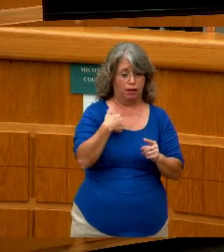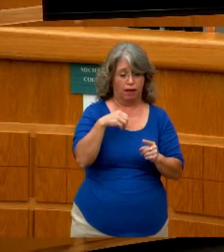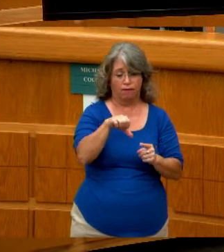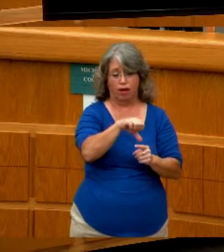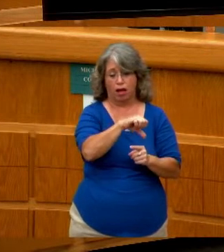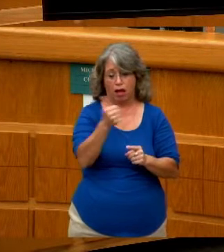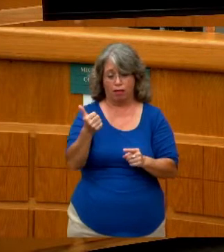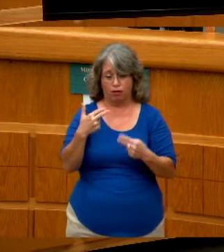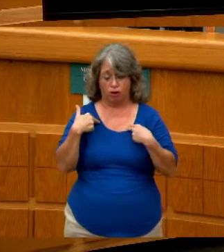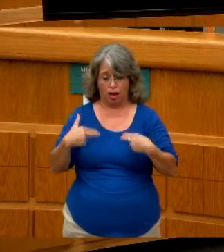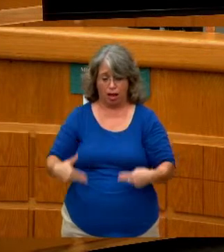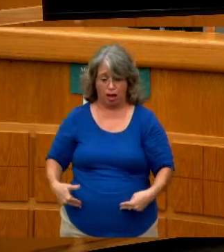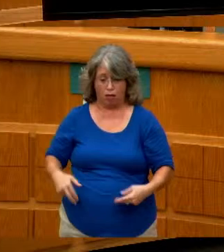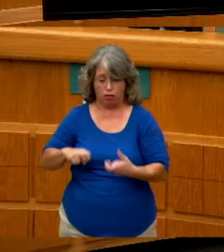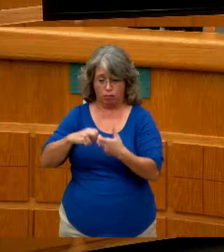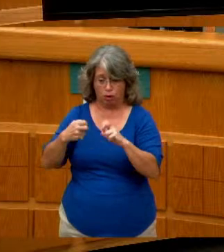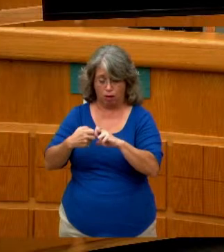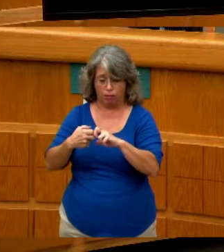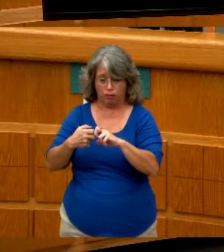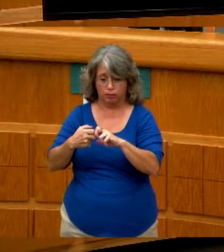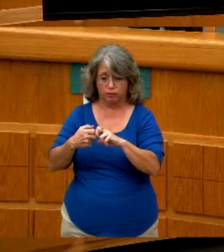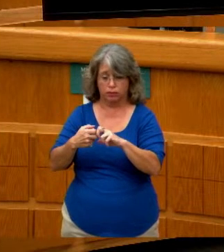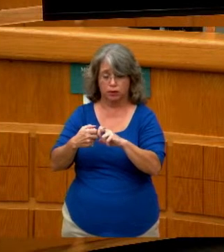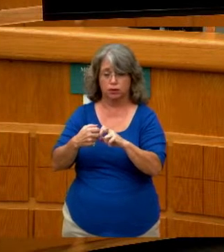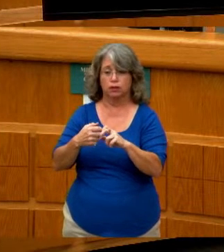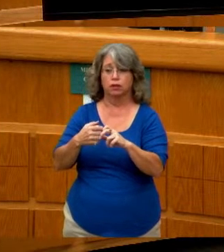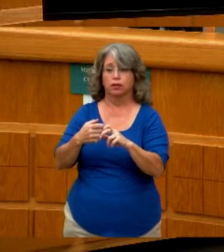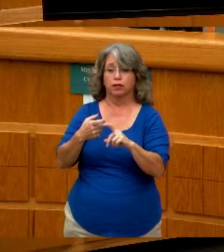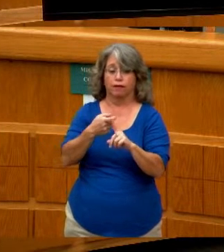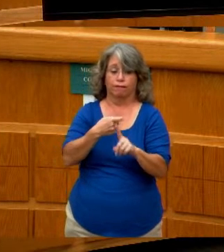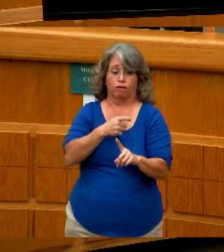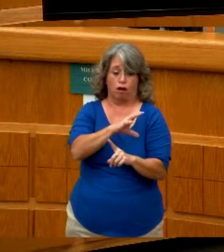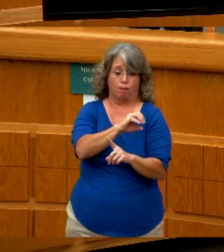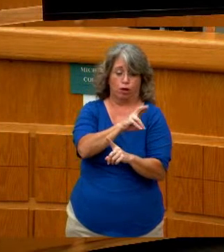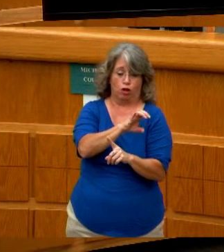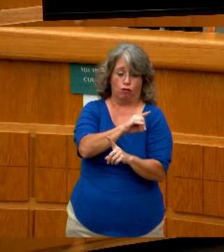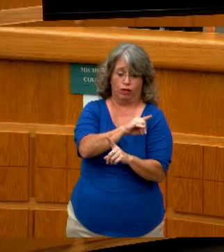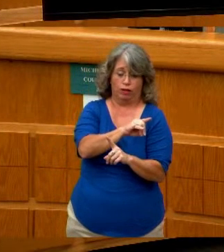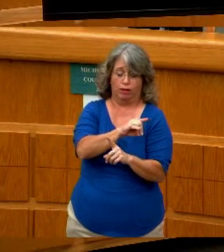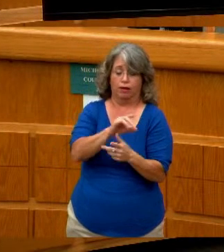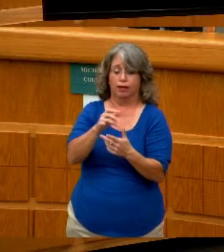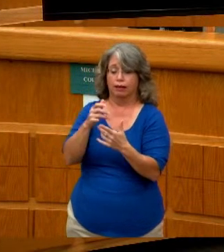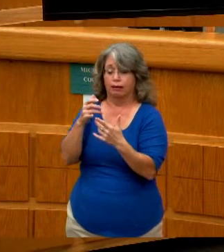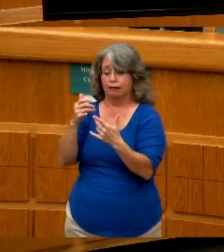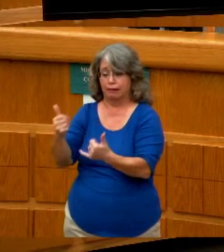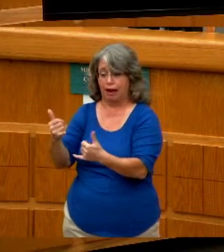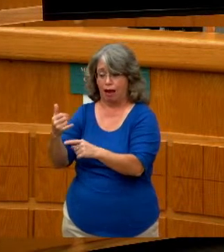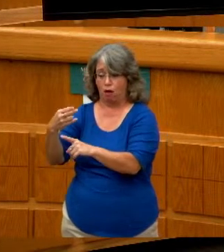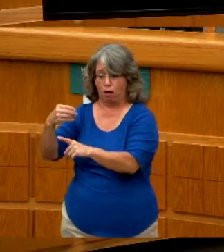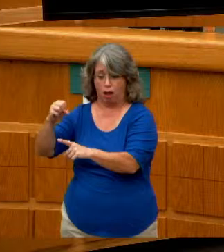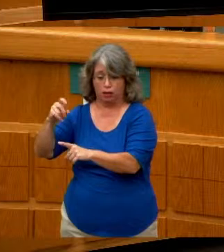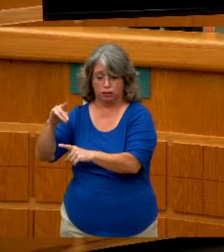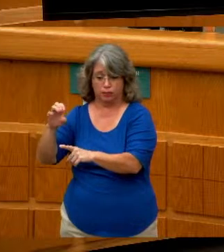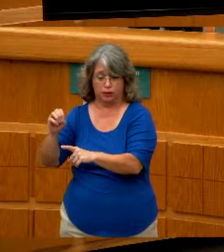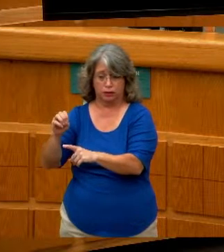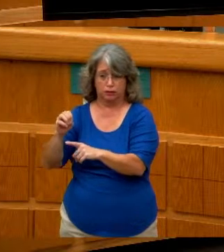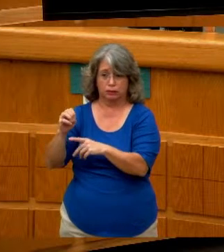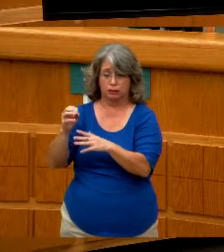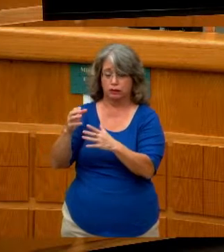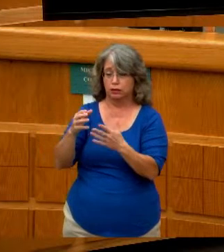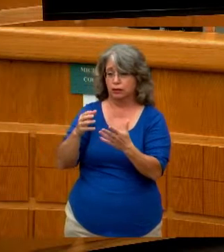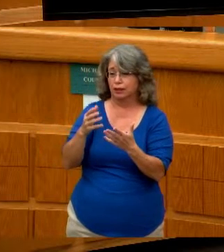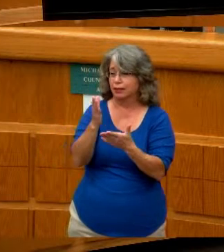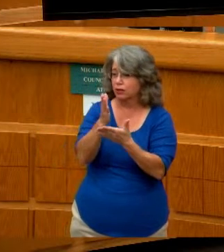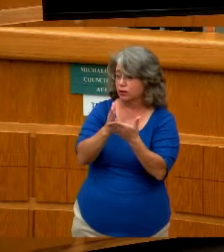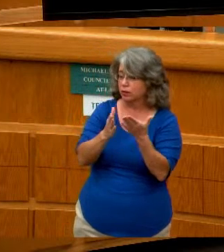around. So they have COVID, and now they have comorbidities, and now they're placed on hospice. And so there are a number of people.